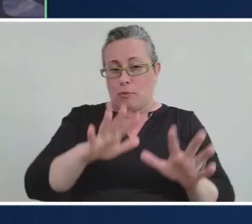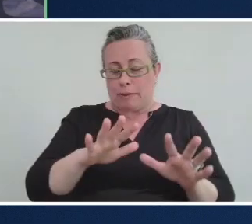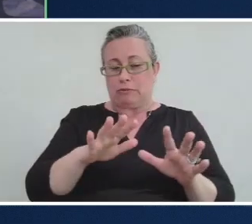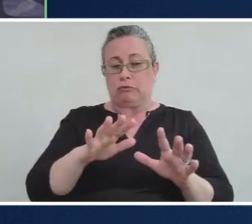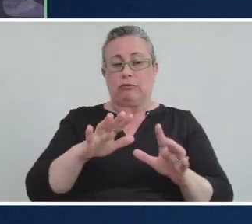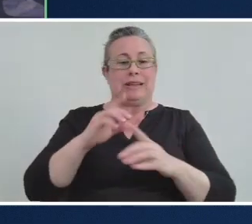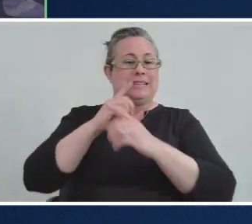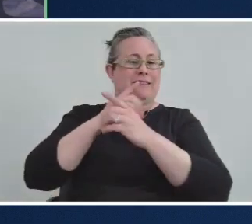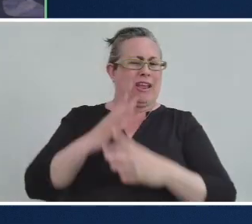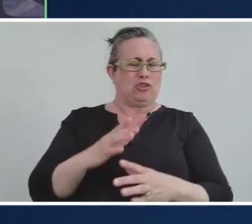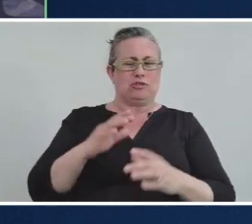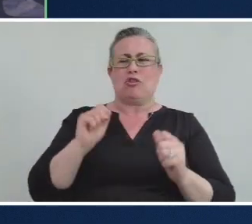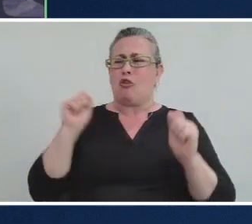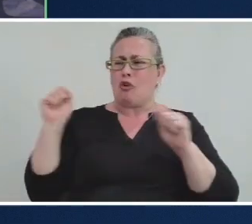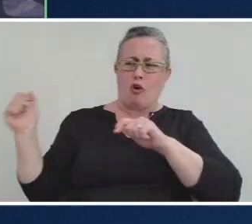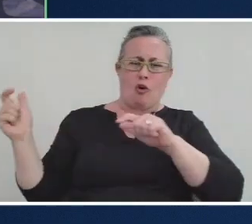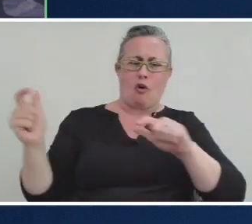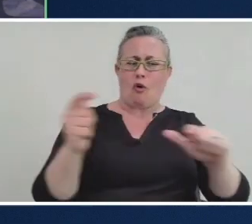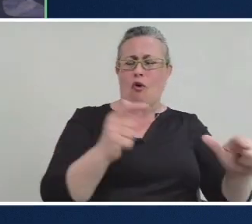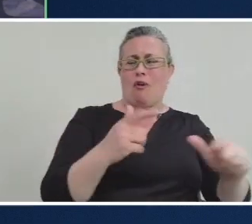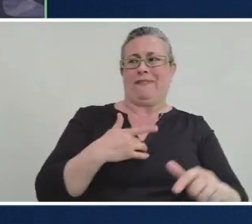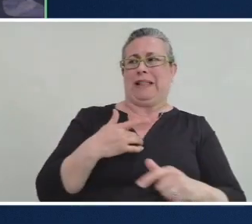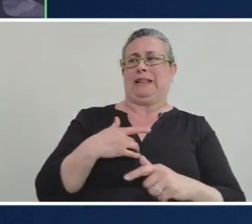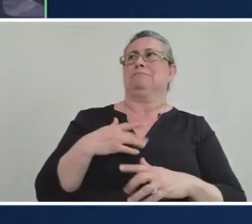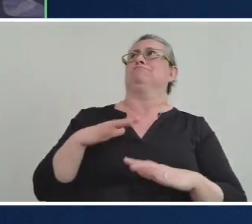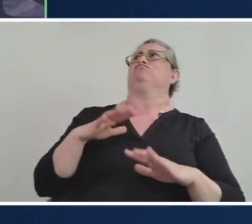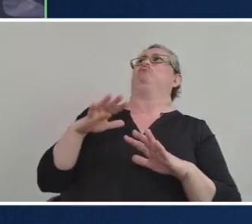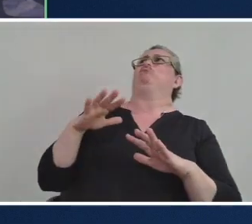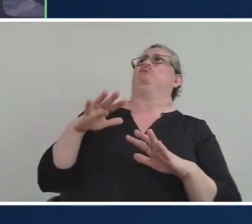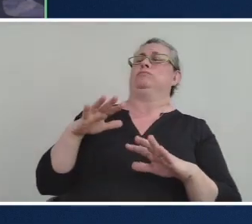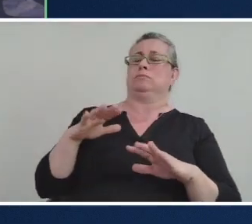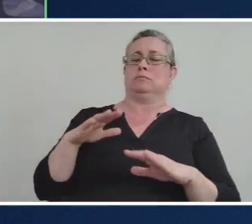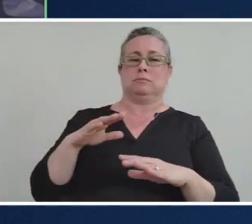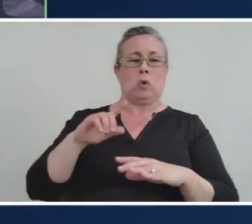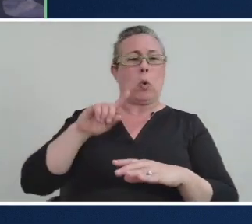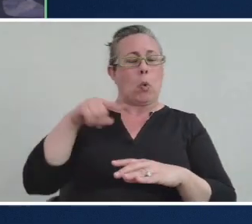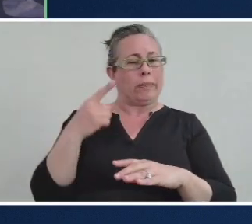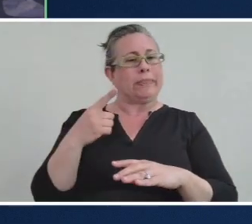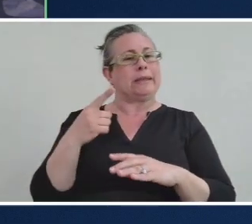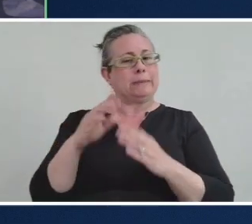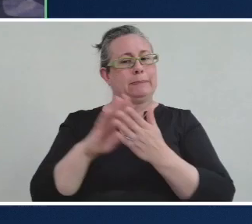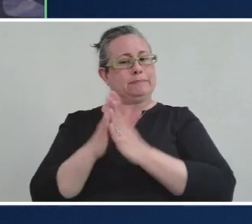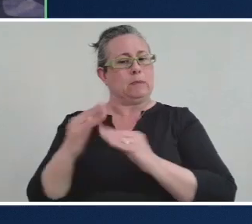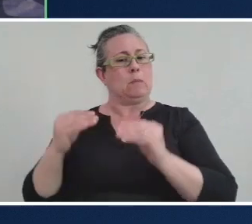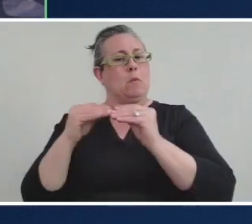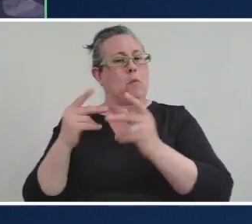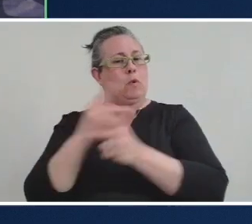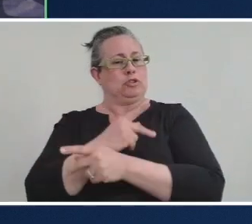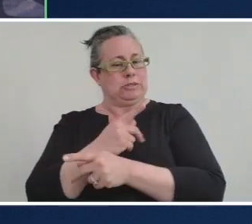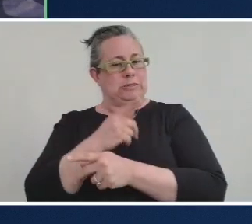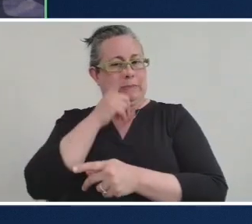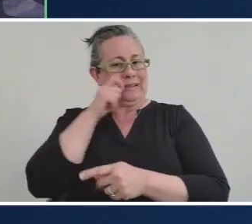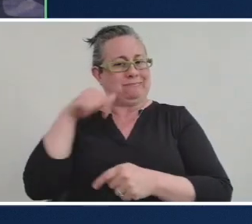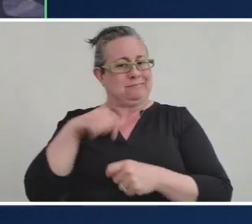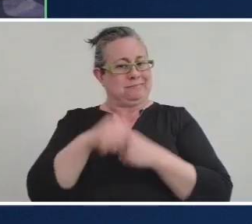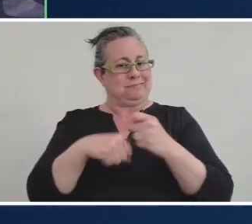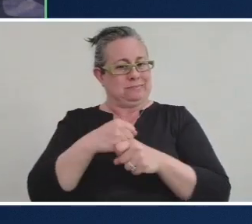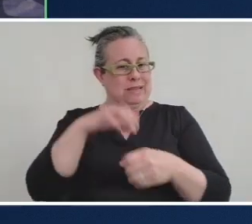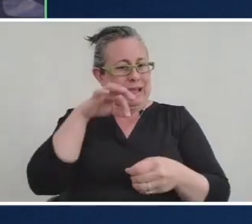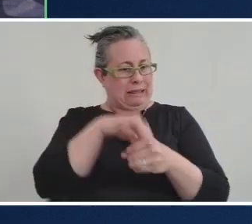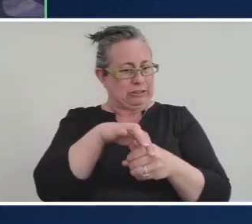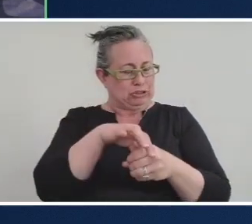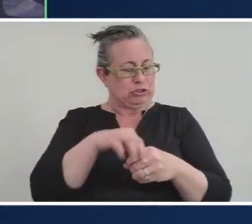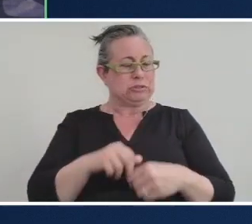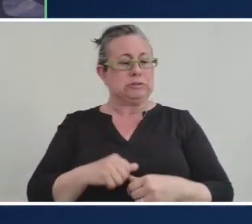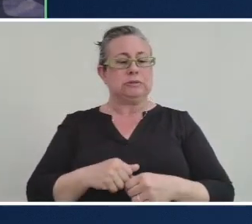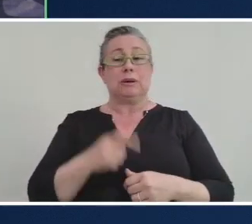heat of that pressure. And it's only getting worse in this year of elections because governments do not